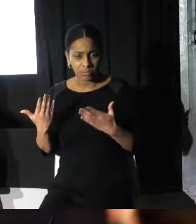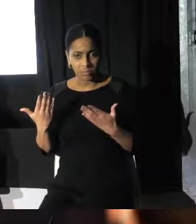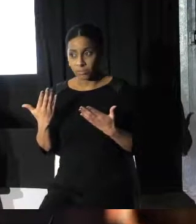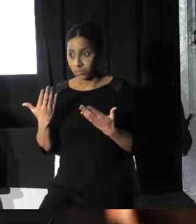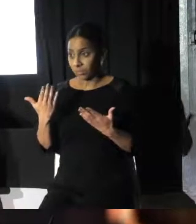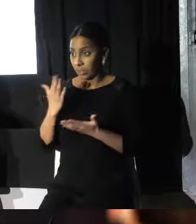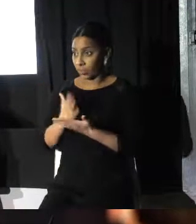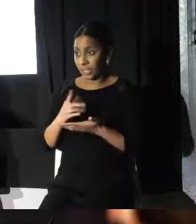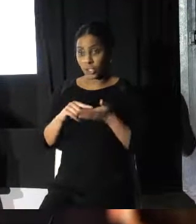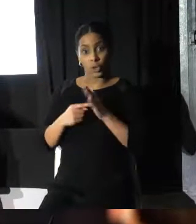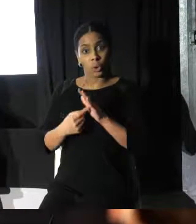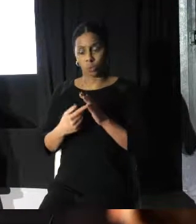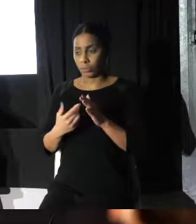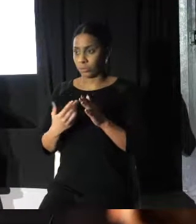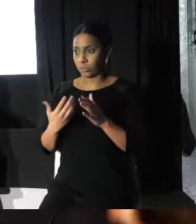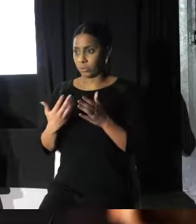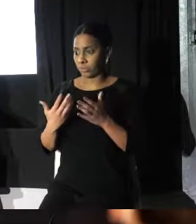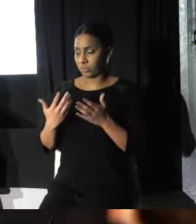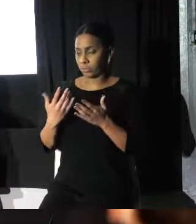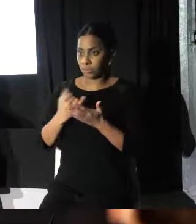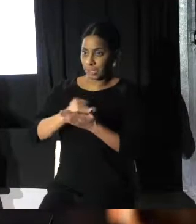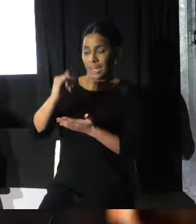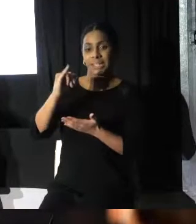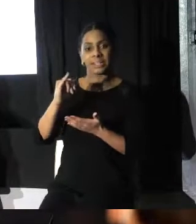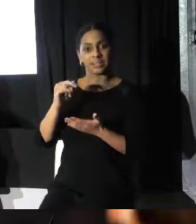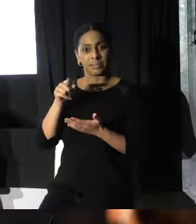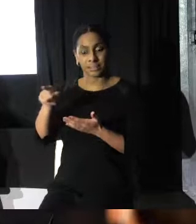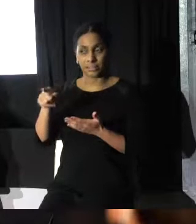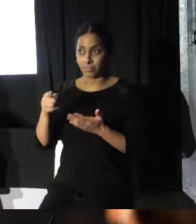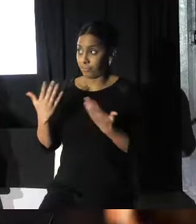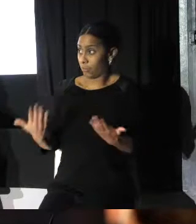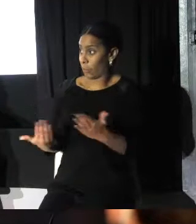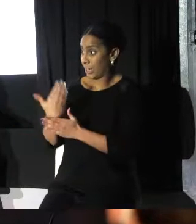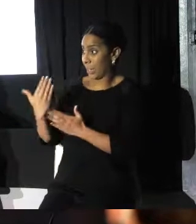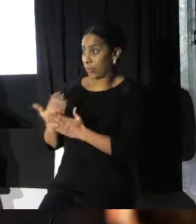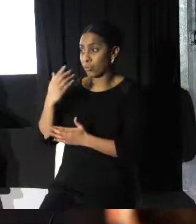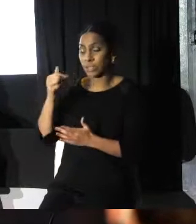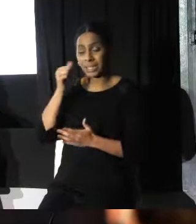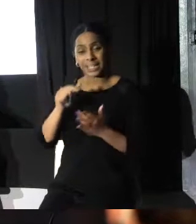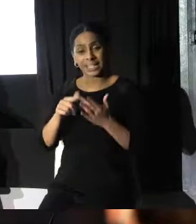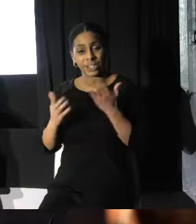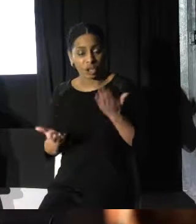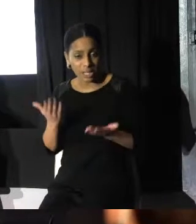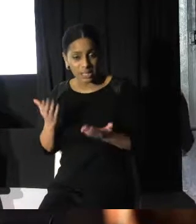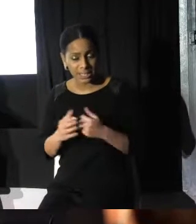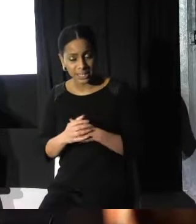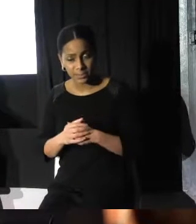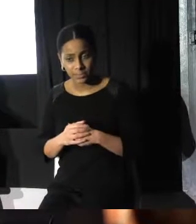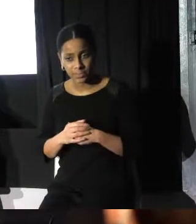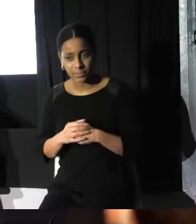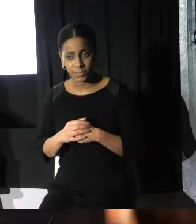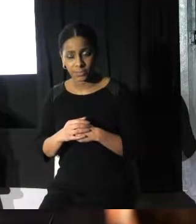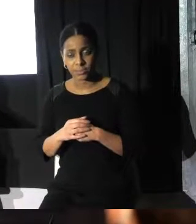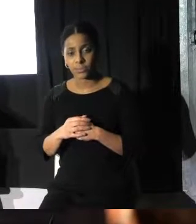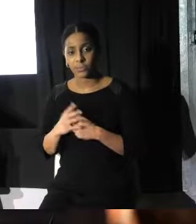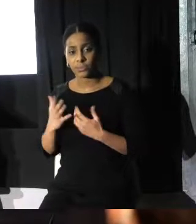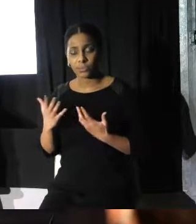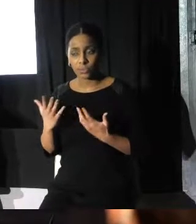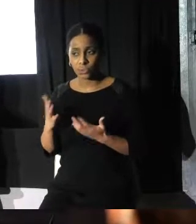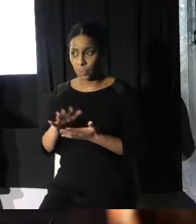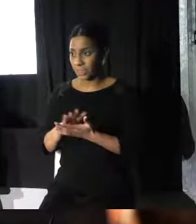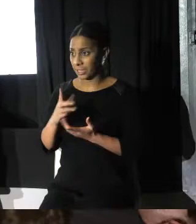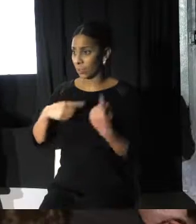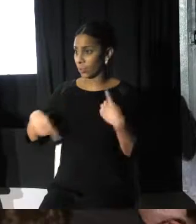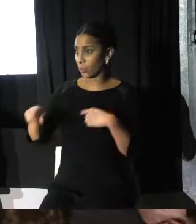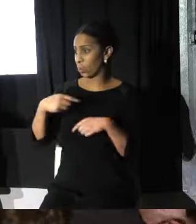injustice, about the working against contemporary injustice now. You know, sort of makes us all ready, just sort of sitting